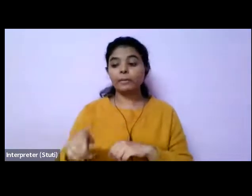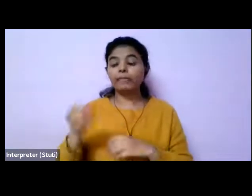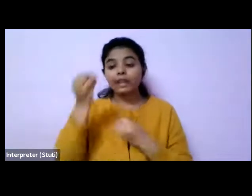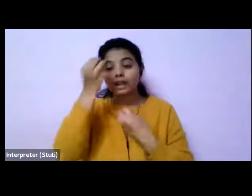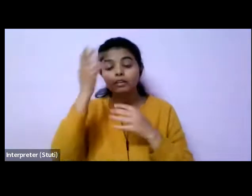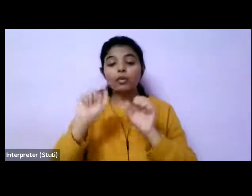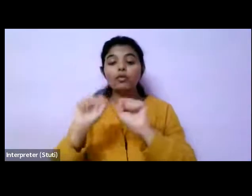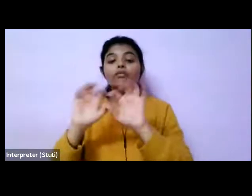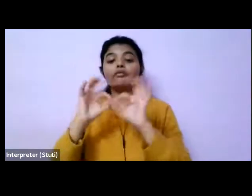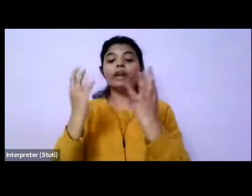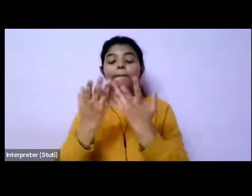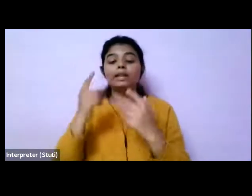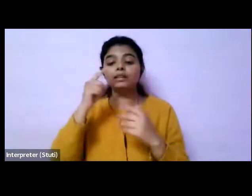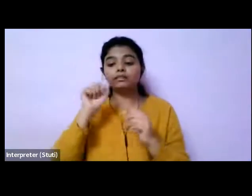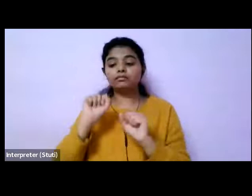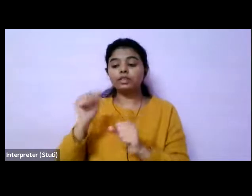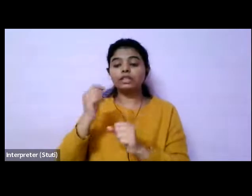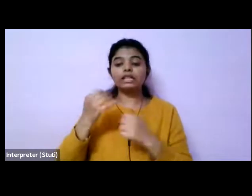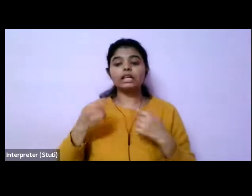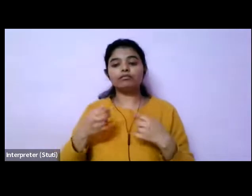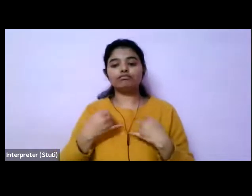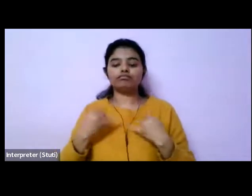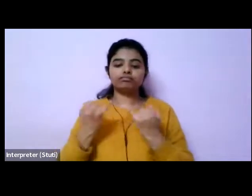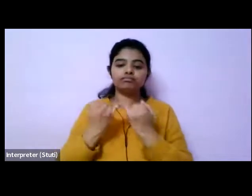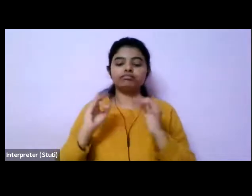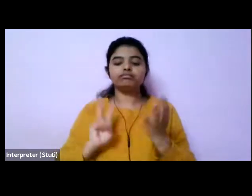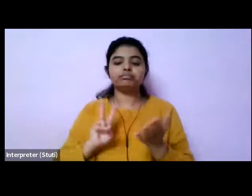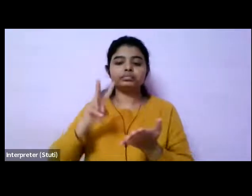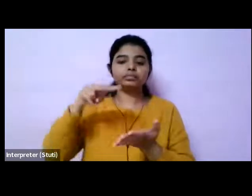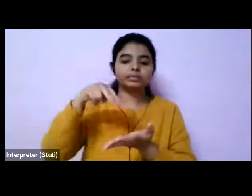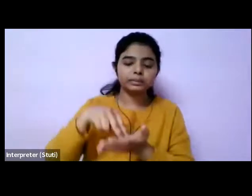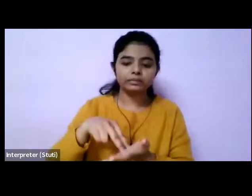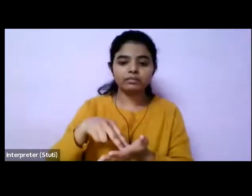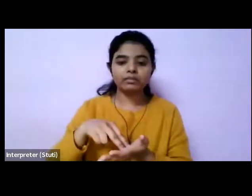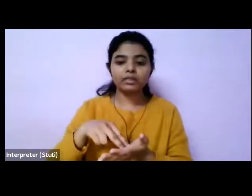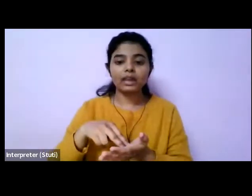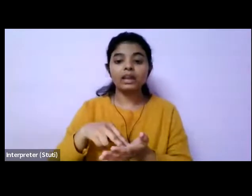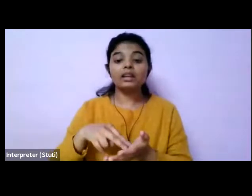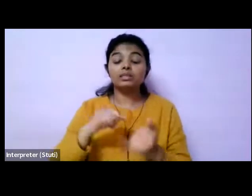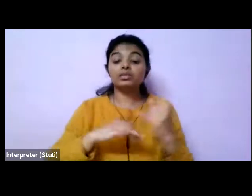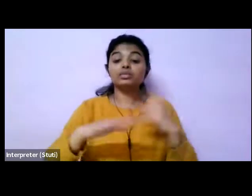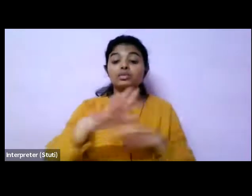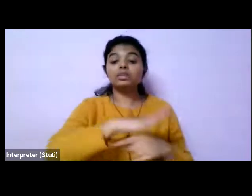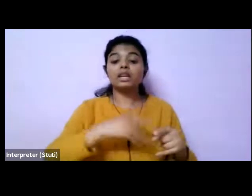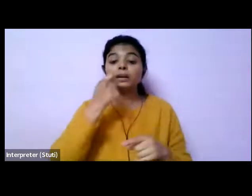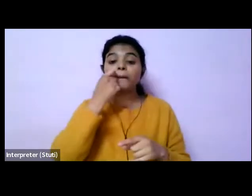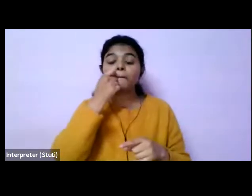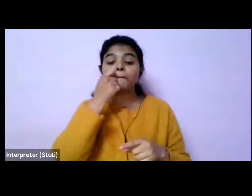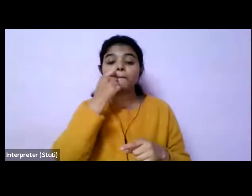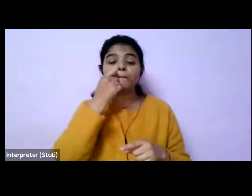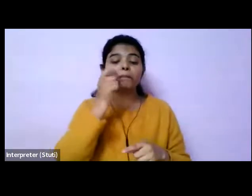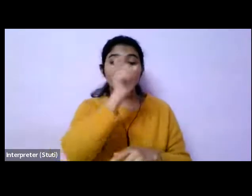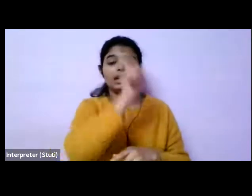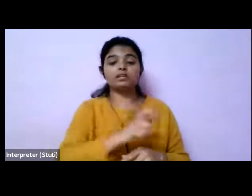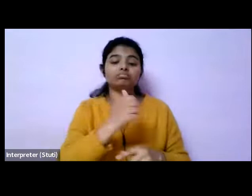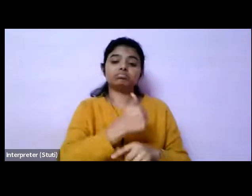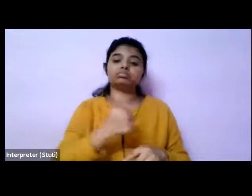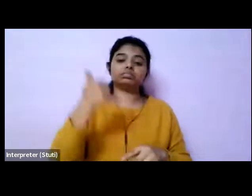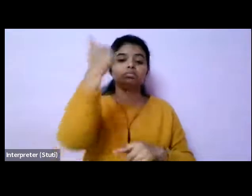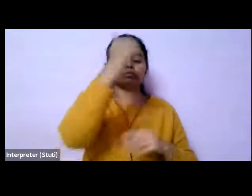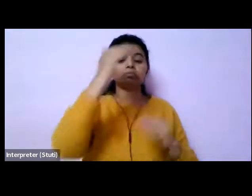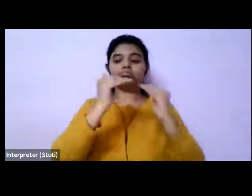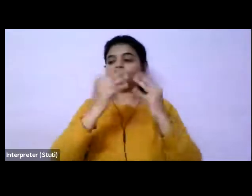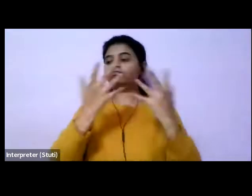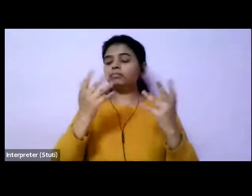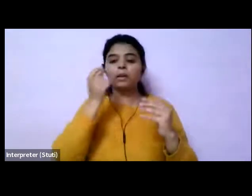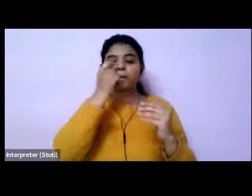of independent women in a heteronormative society and subjecthood of disabled persons. Chandan,